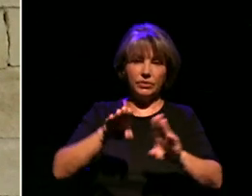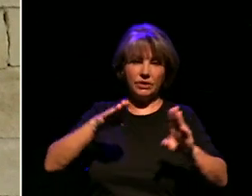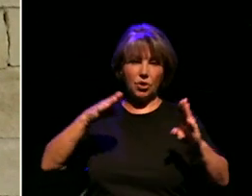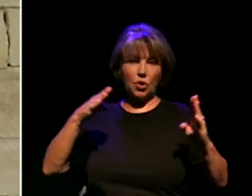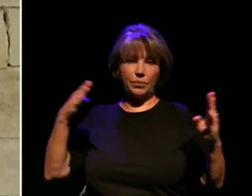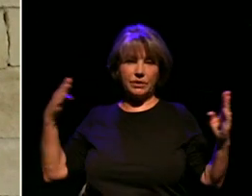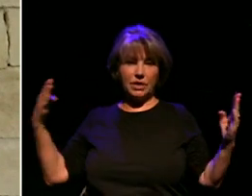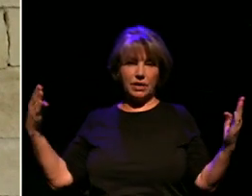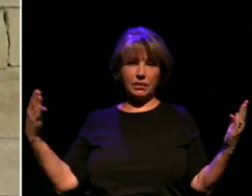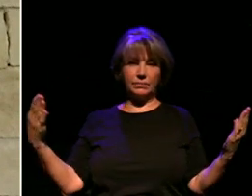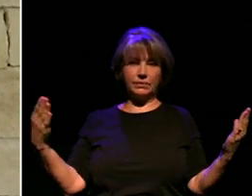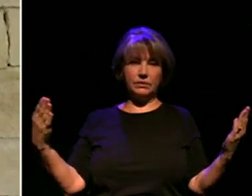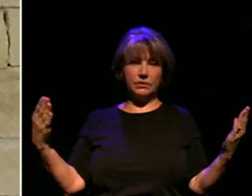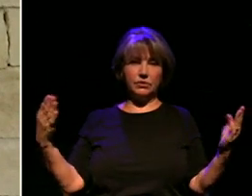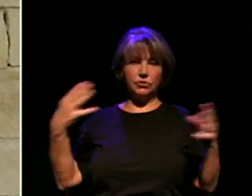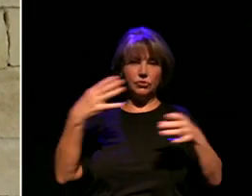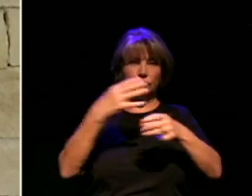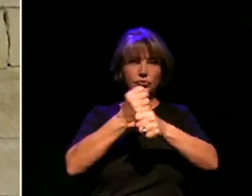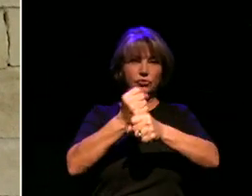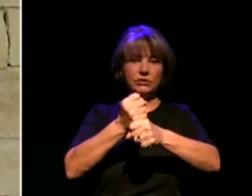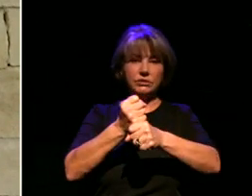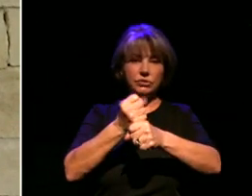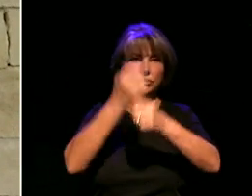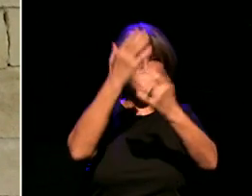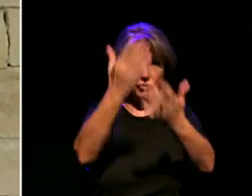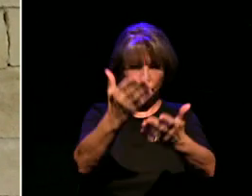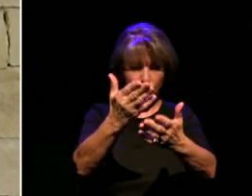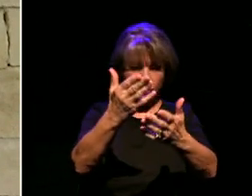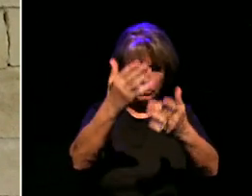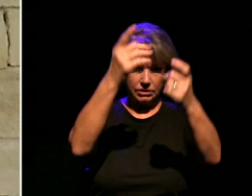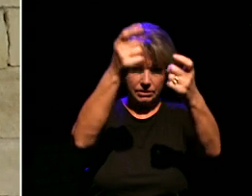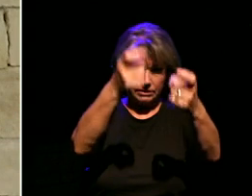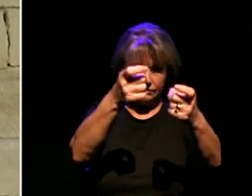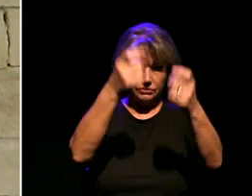that we would entrust them to you, Father,